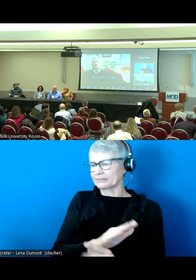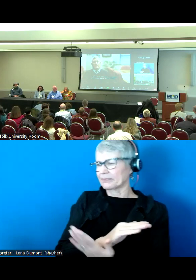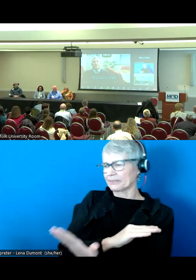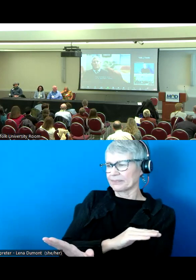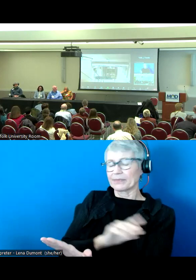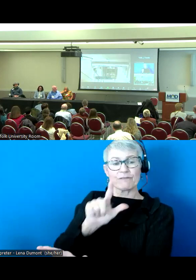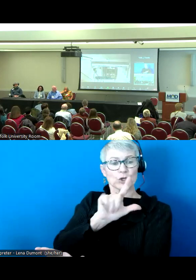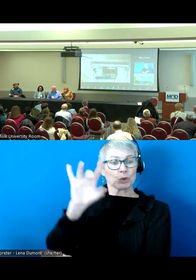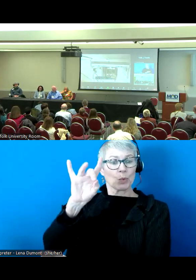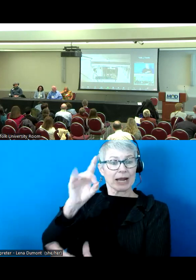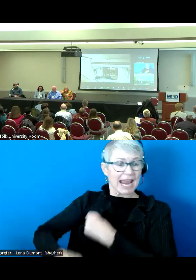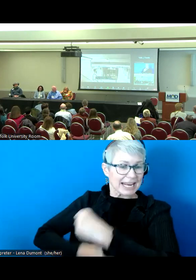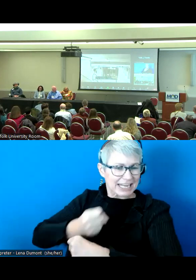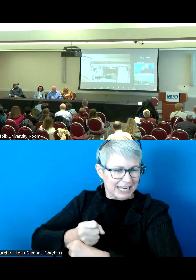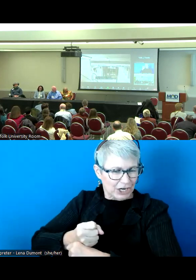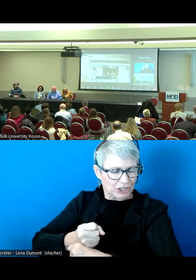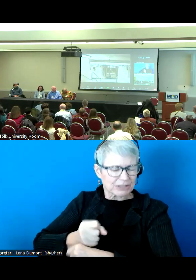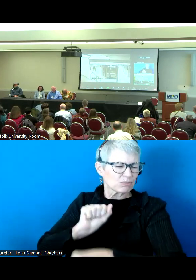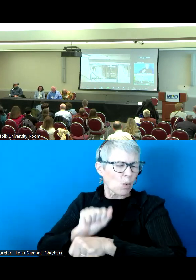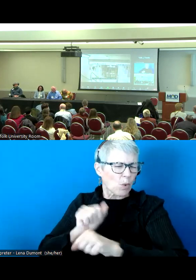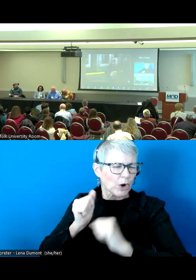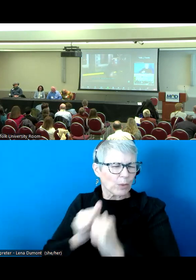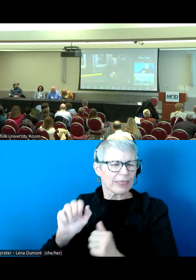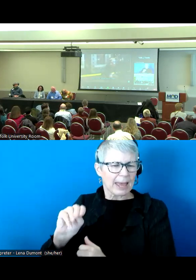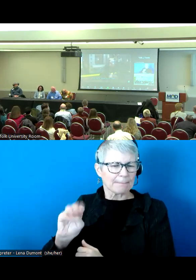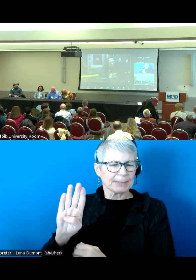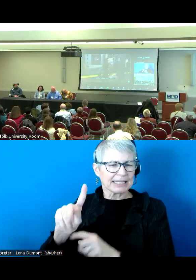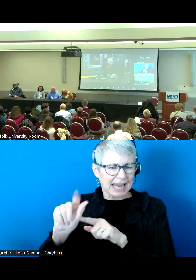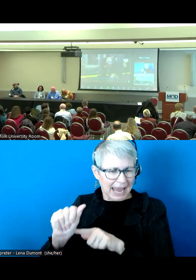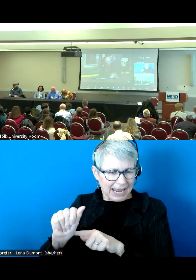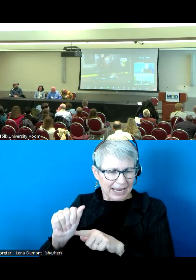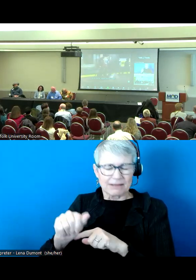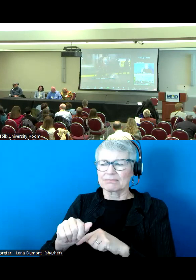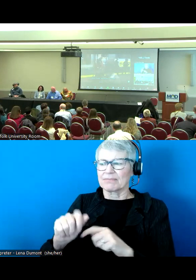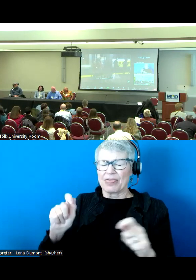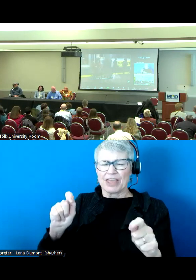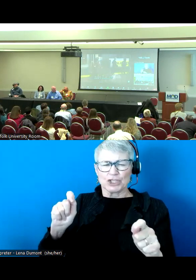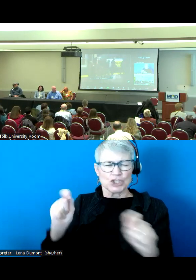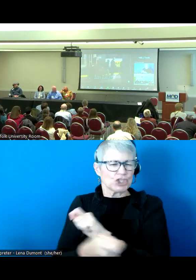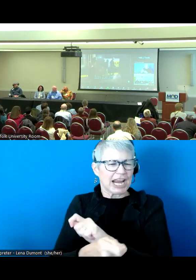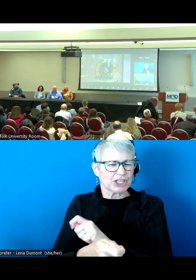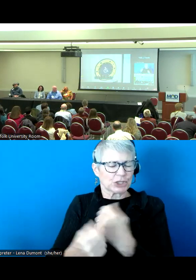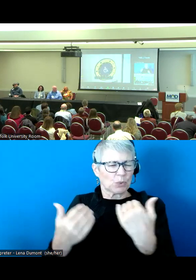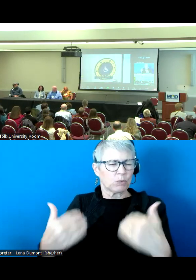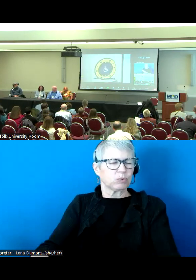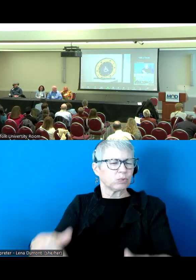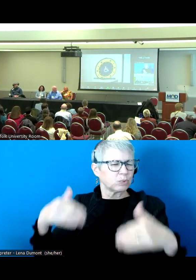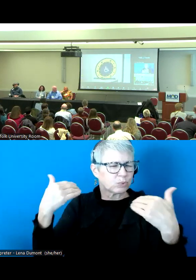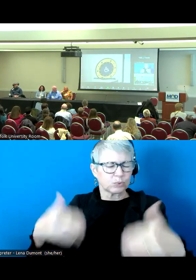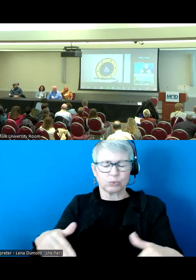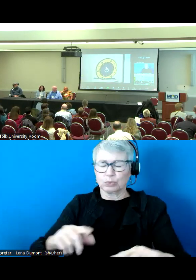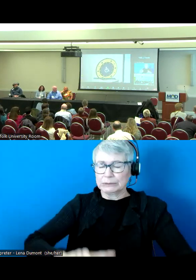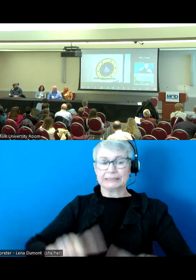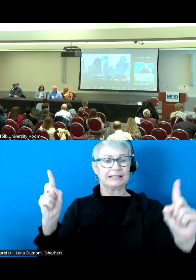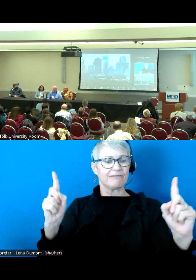MBTA, the changes that it's brought about have been absolutely huge. So many of our stops weren't accessible, they're now